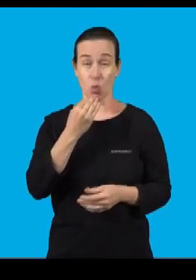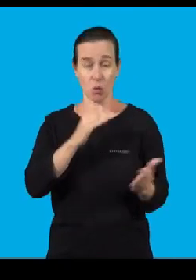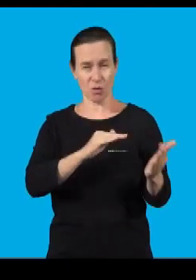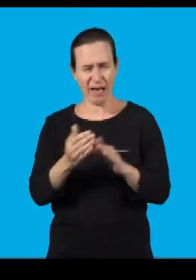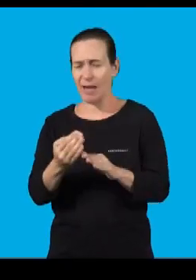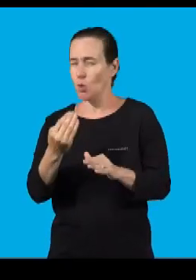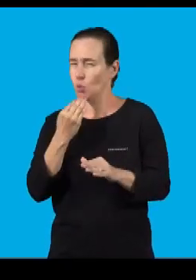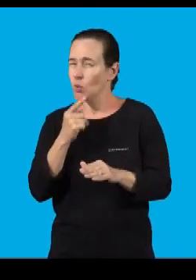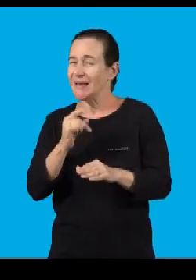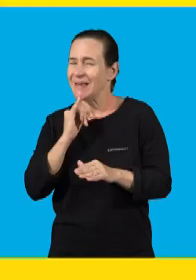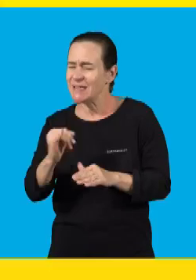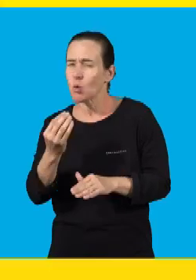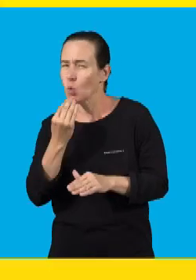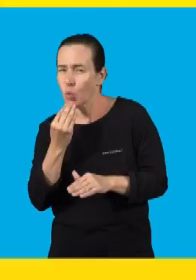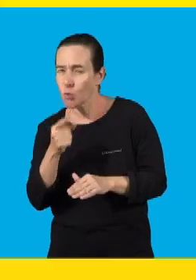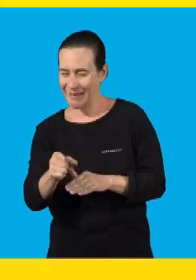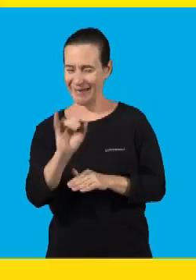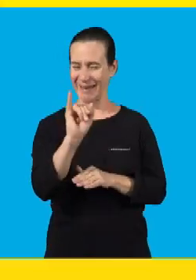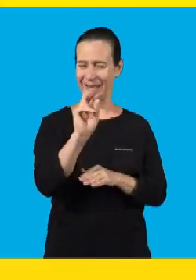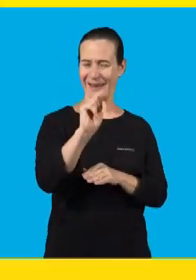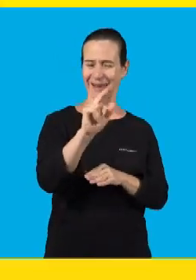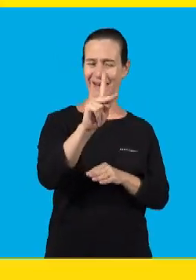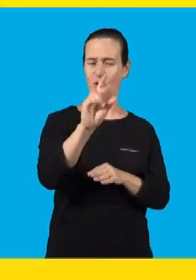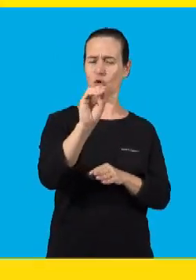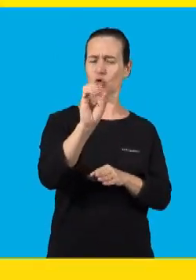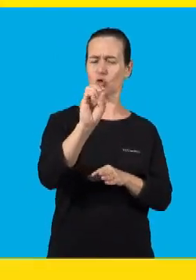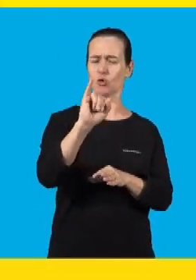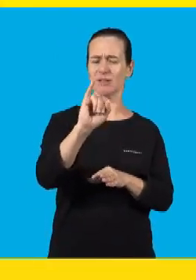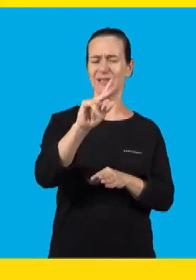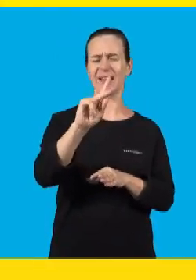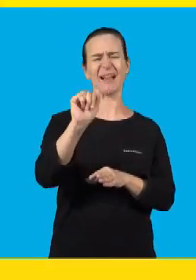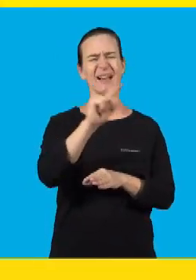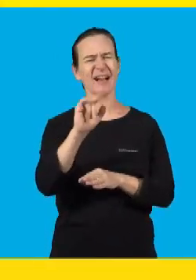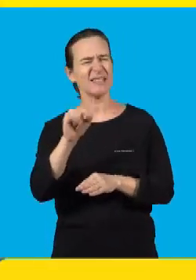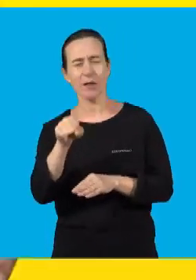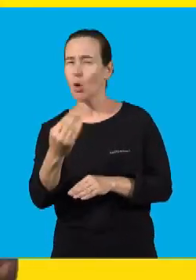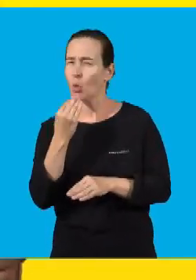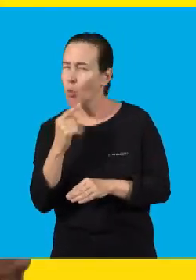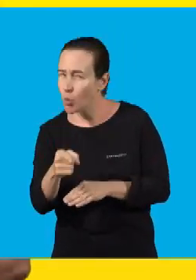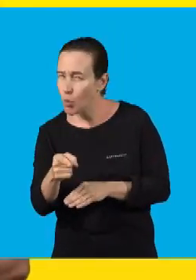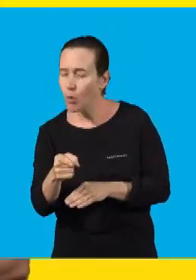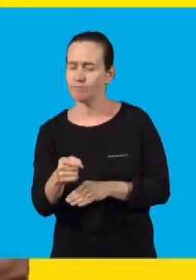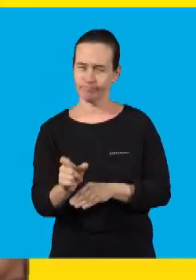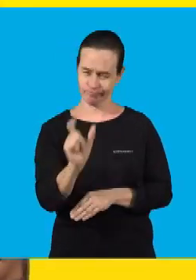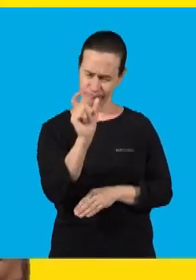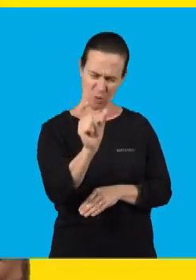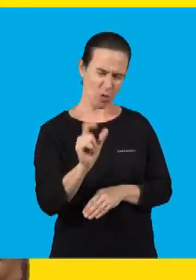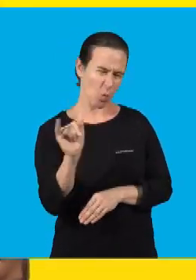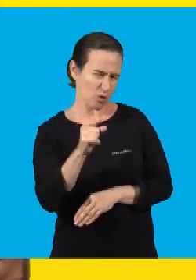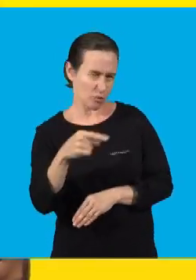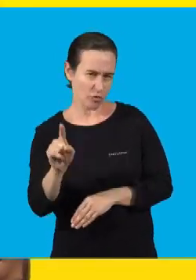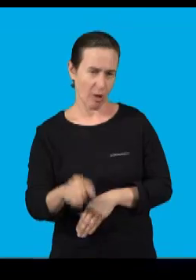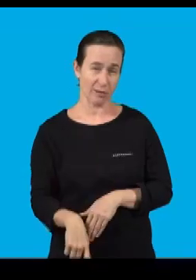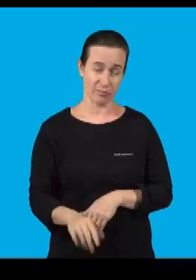who is this referring to? This particular word that they've identified, lifted from the text. So, if you look for the words, all